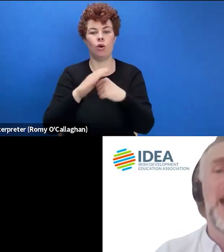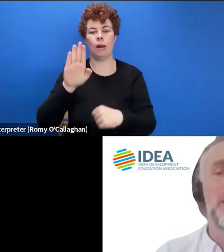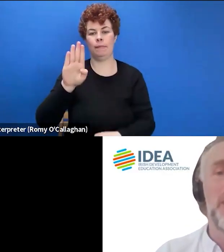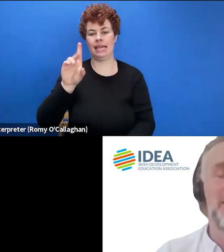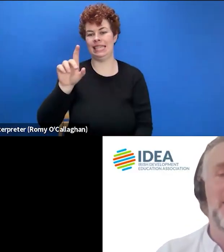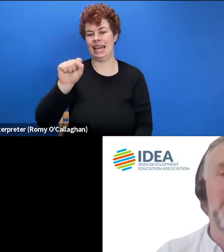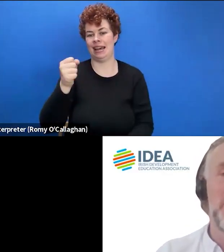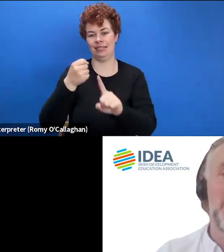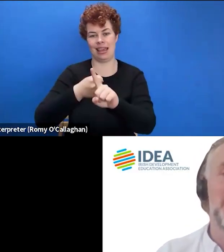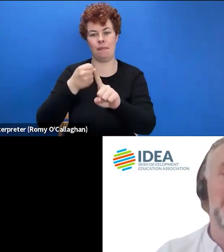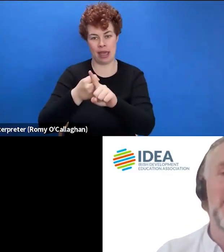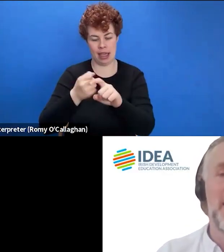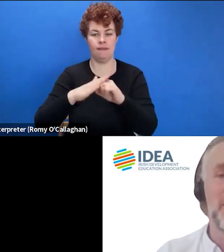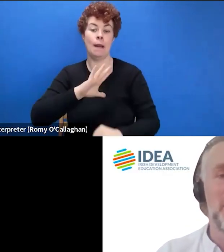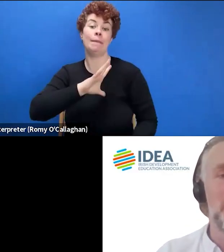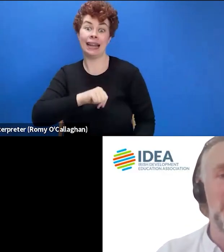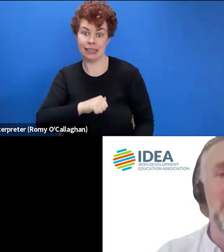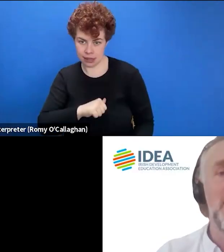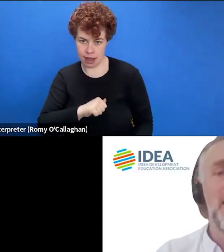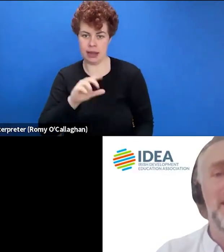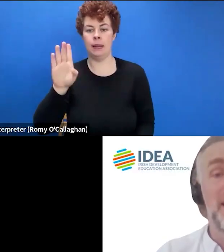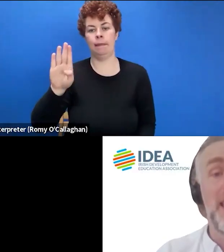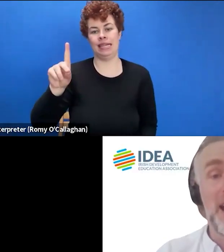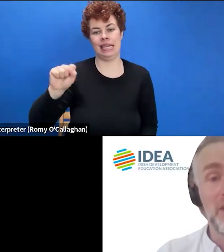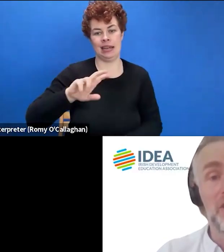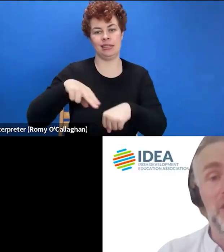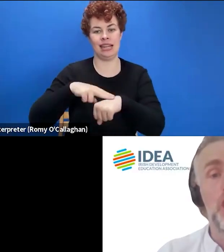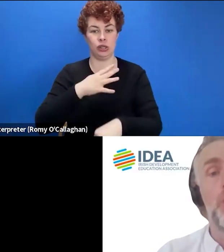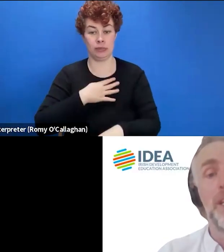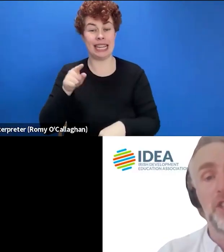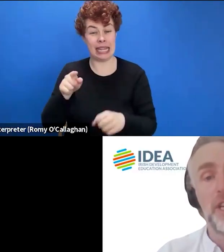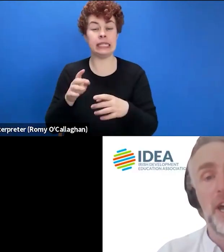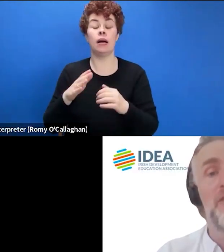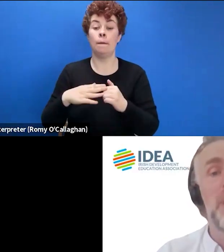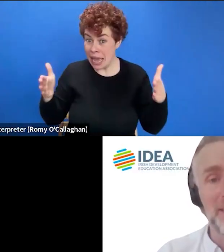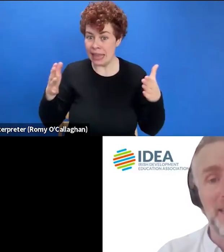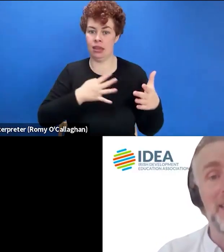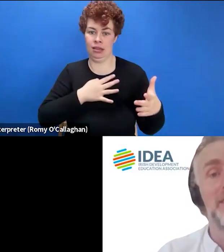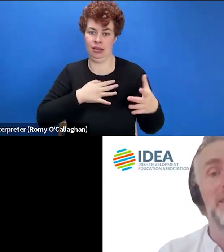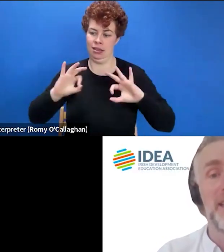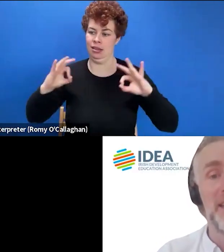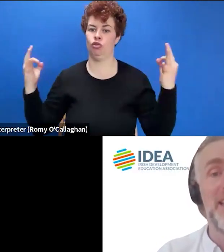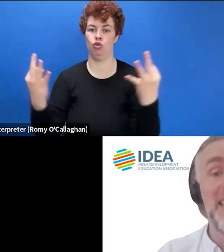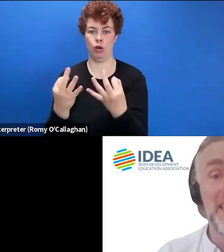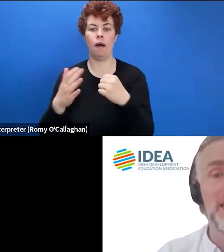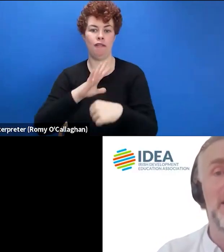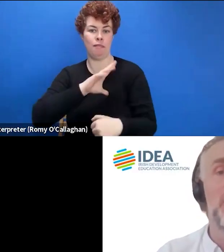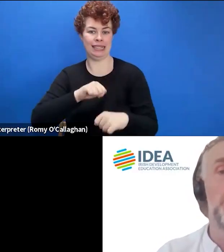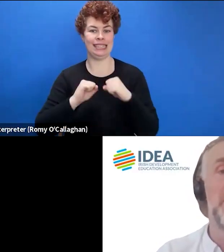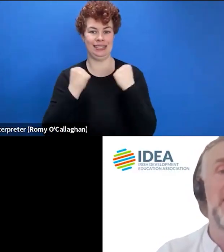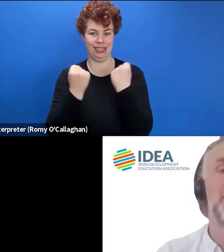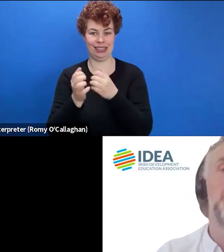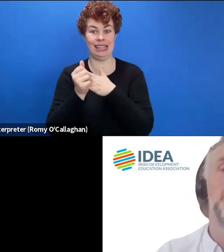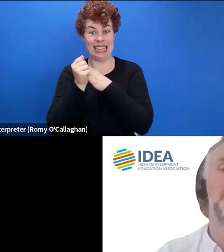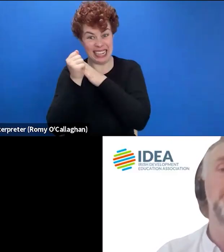campaign at the Palestine BDS National Committee. It's the largest coalition of Palestinian society leading